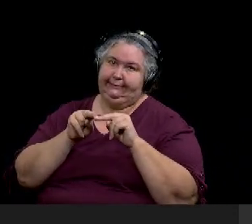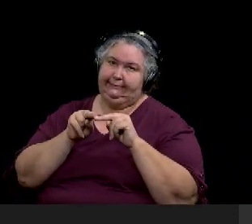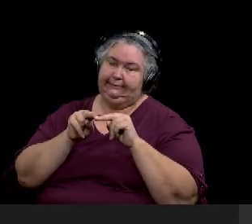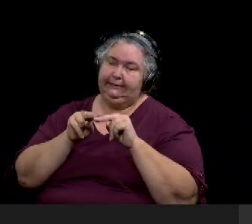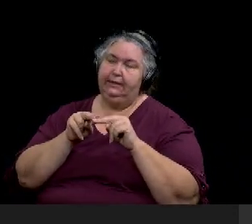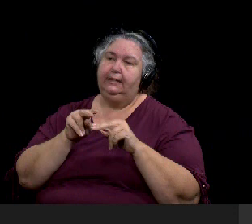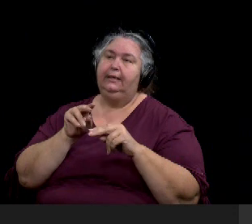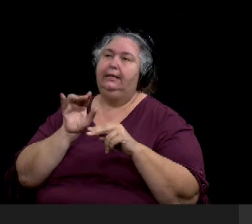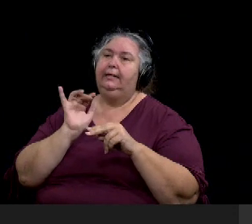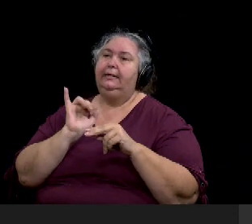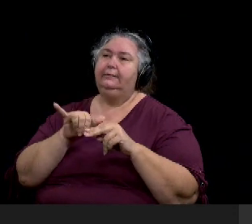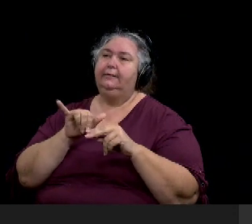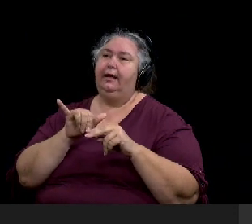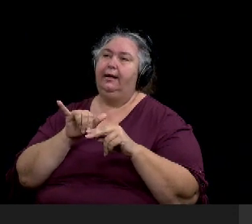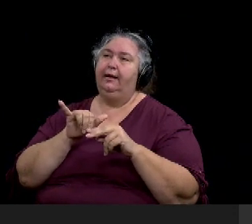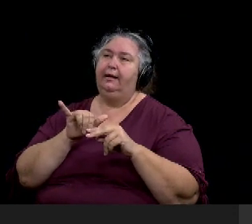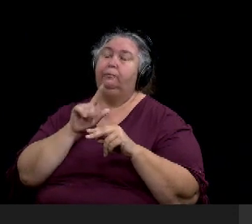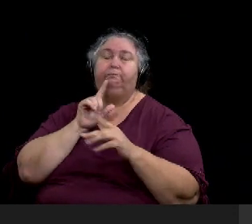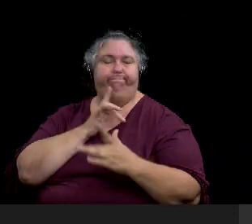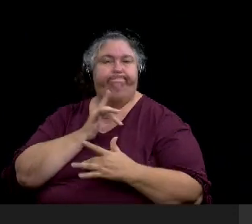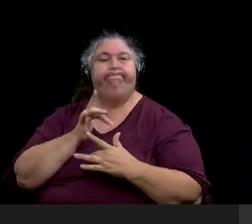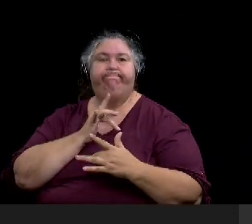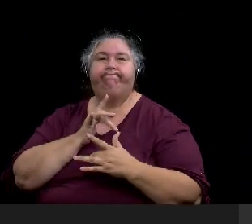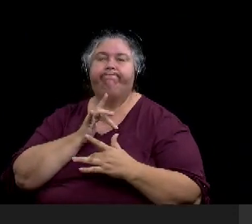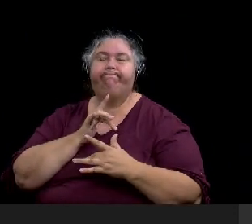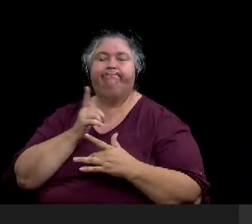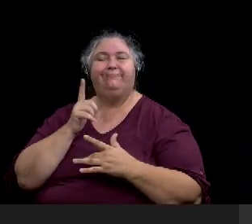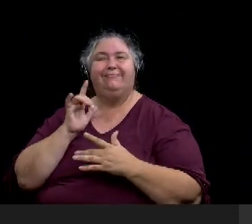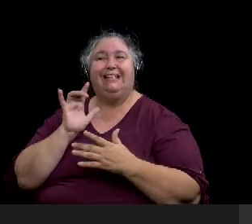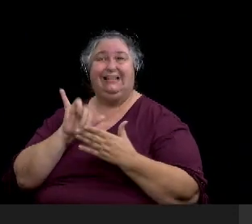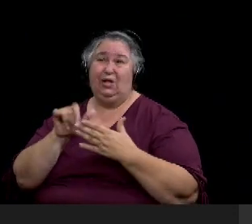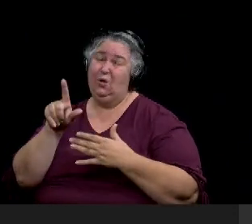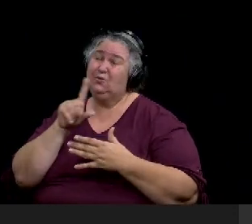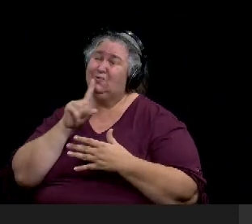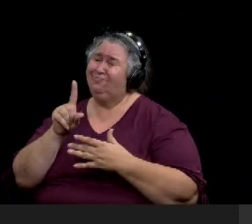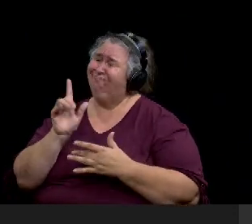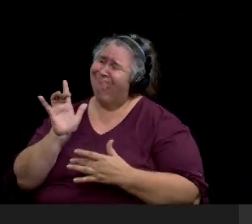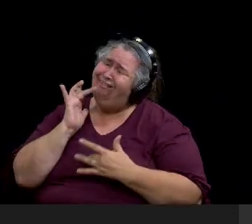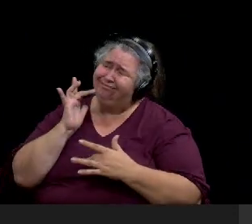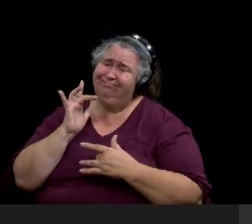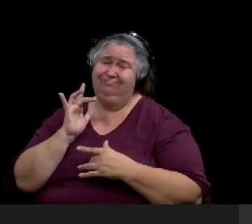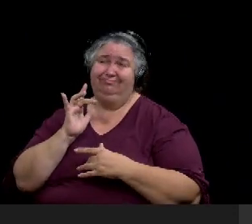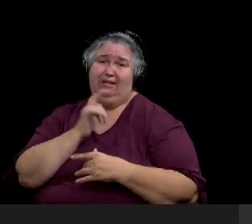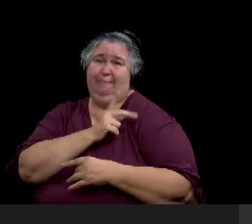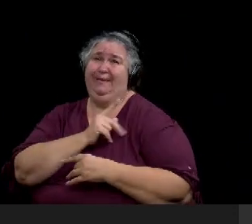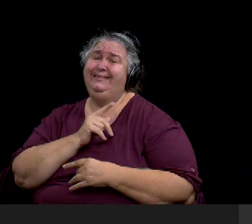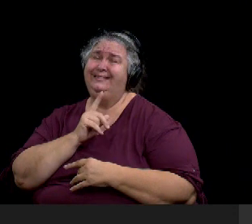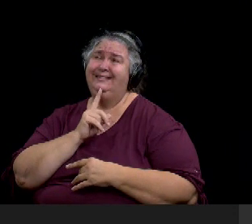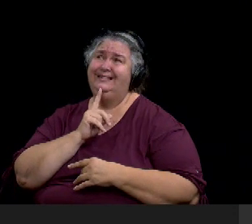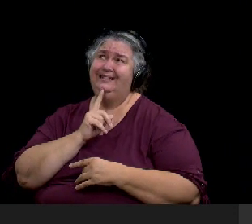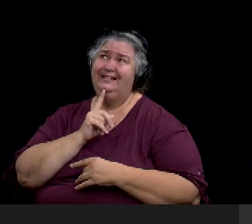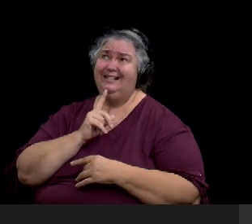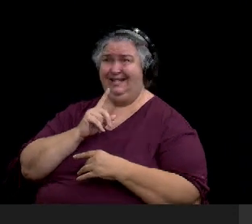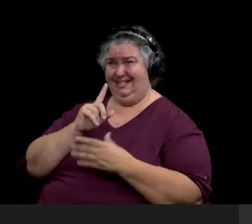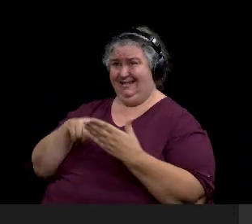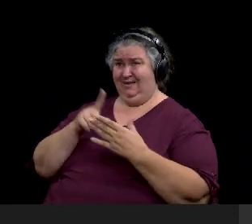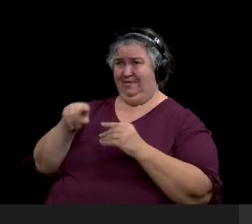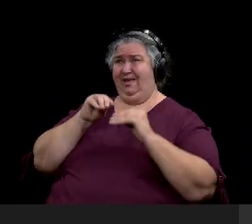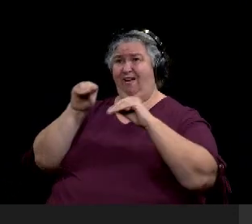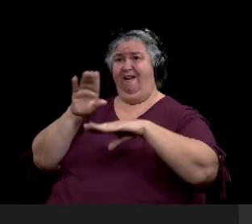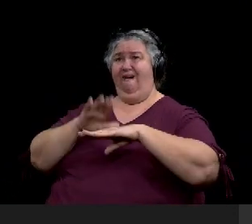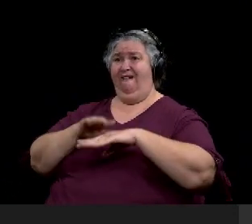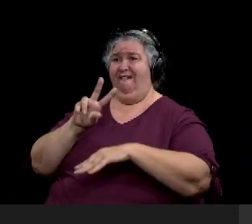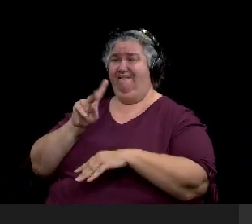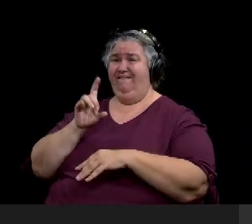that is obviously a concern because these are our sickest patients. And often when a patient goes on a